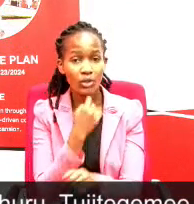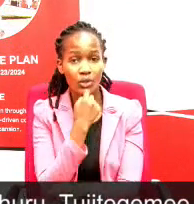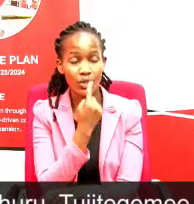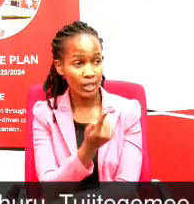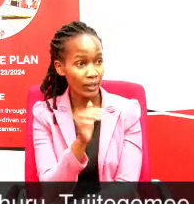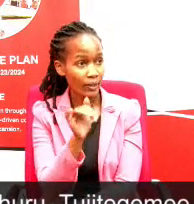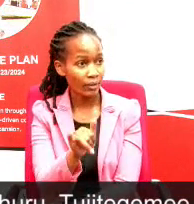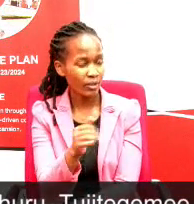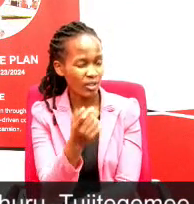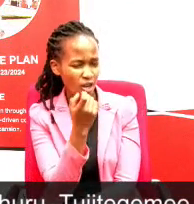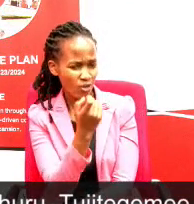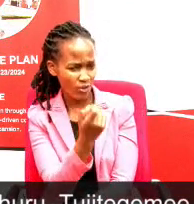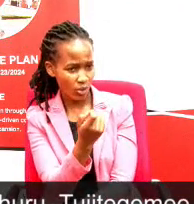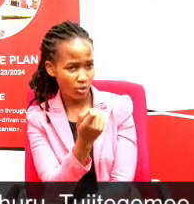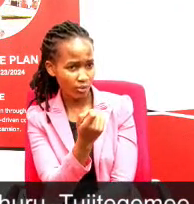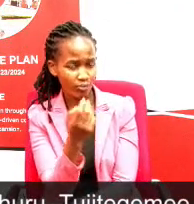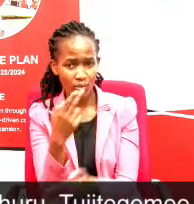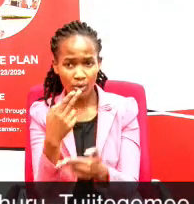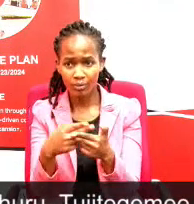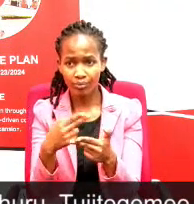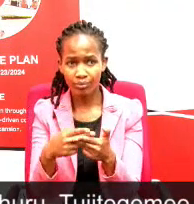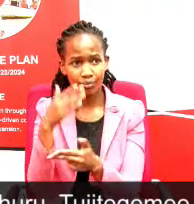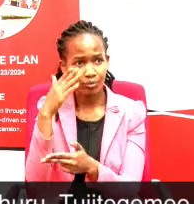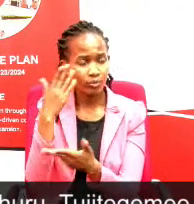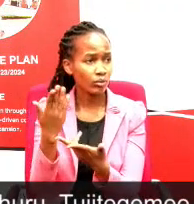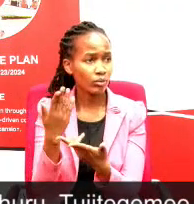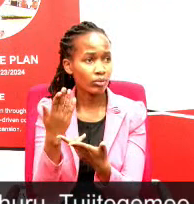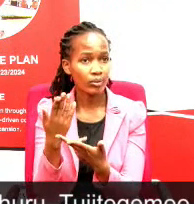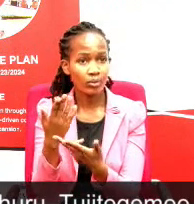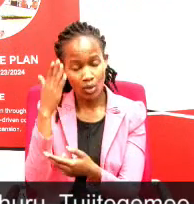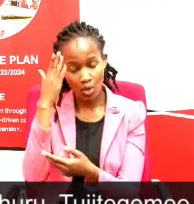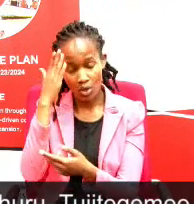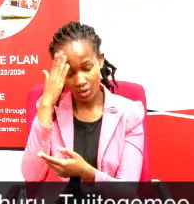mention a few names, to recognize a few